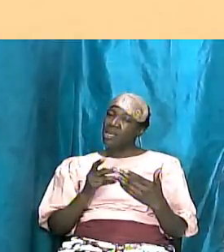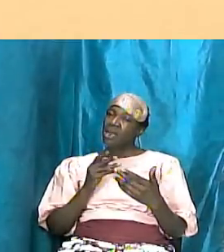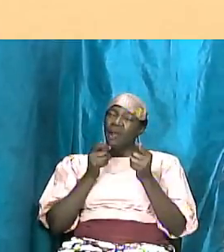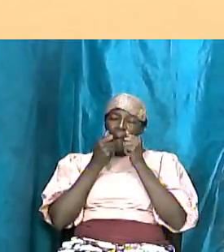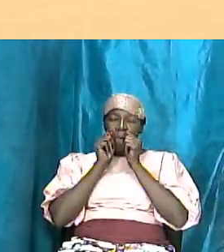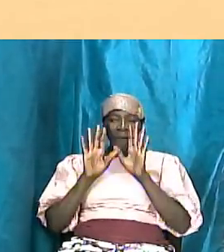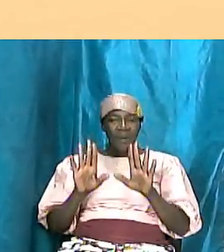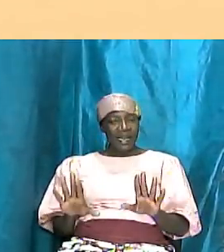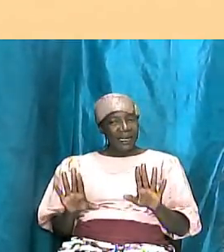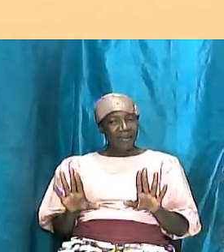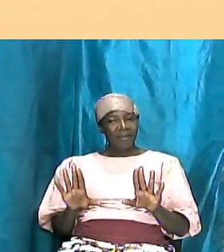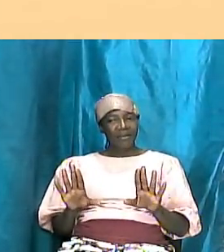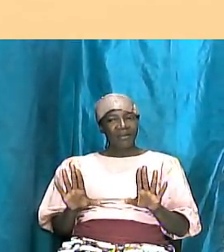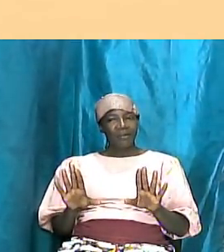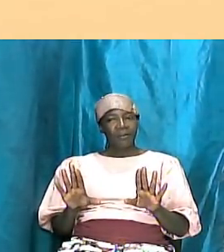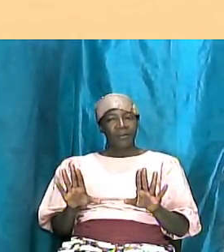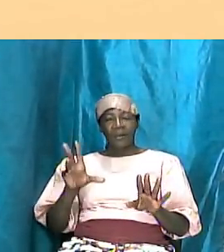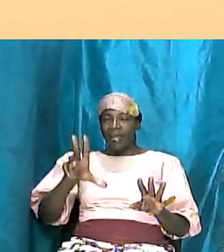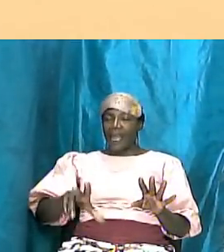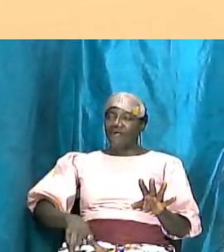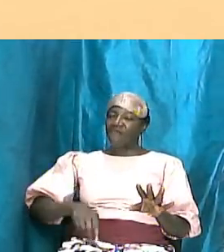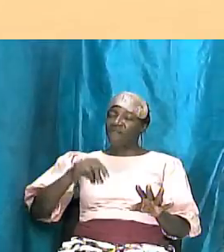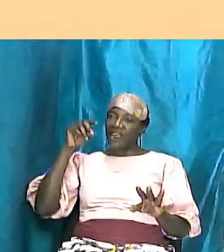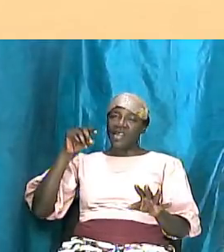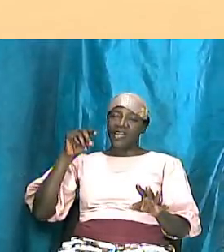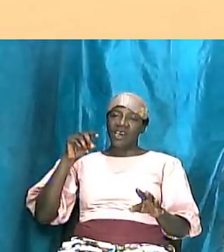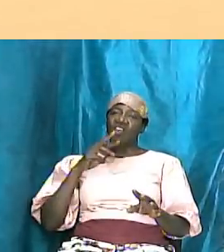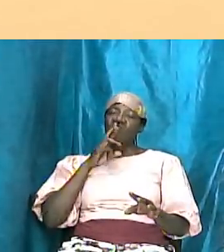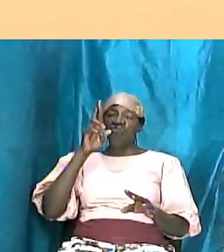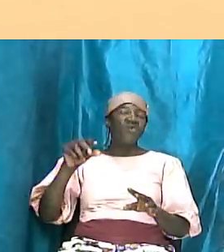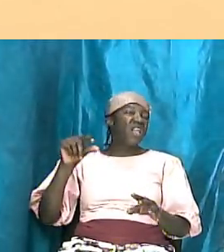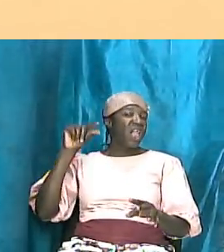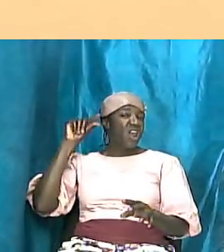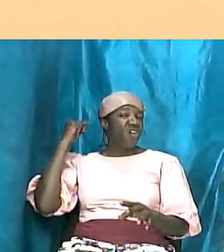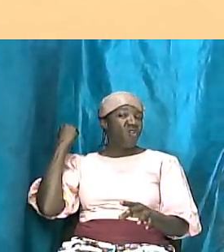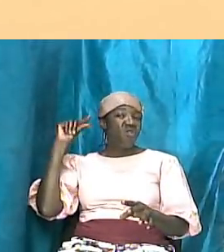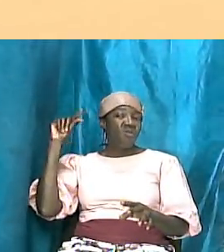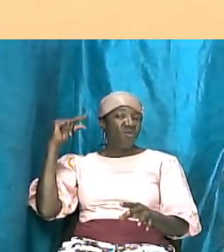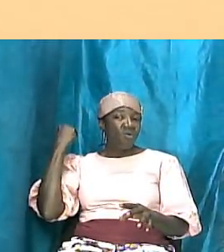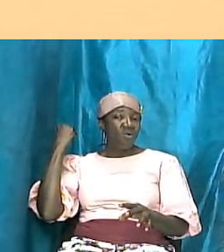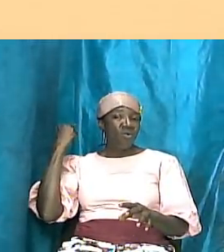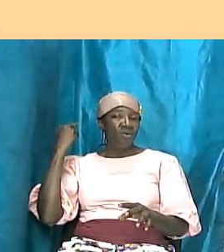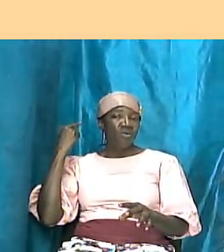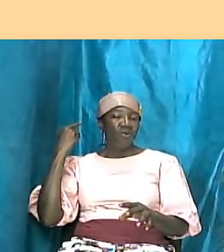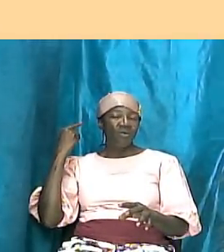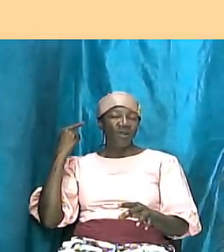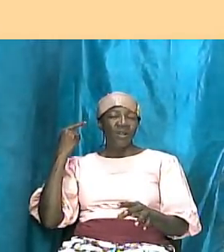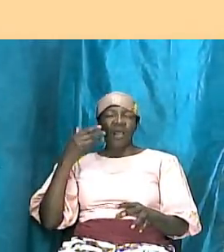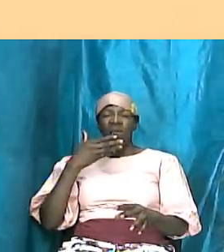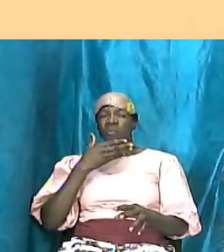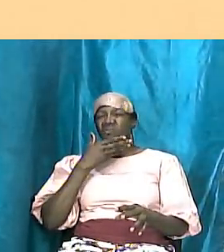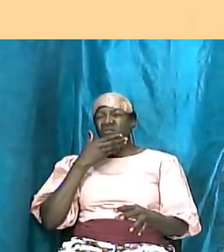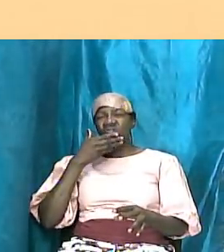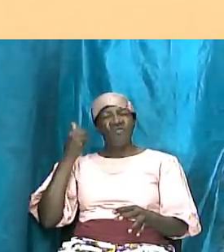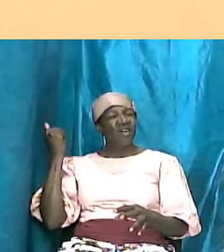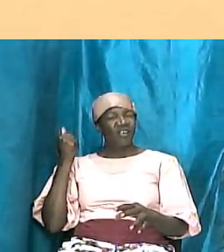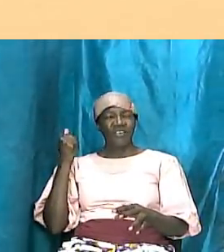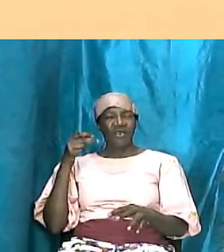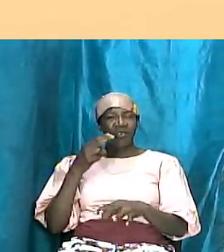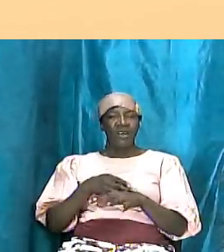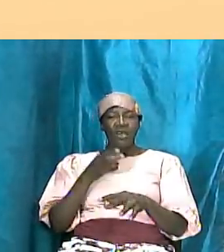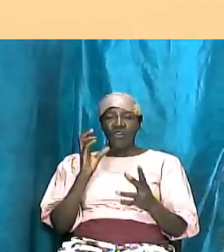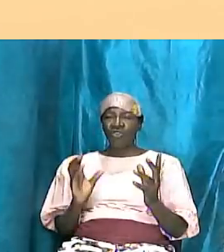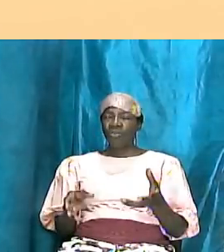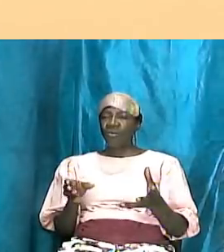we are going to find real gold, if we are going to find precious stones, brothers